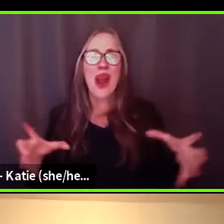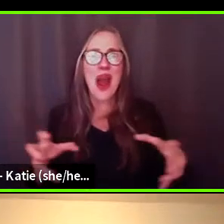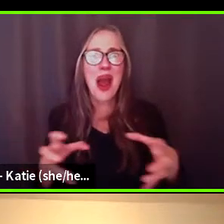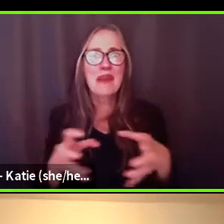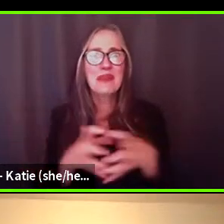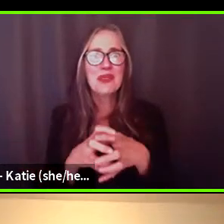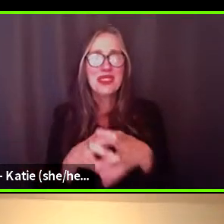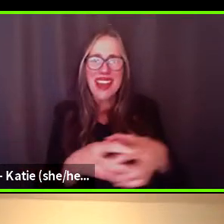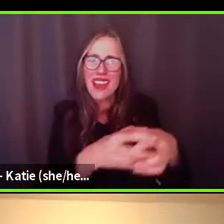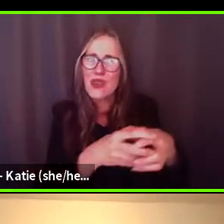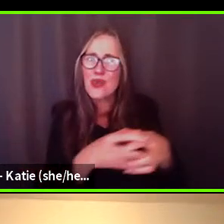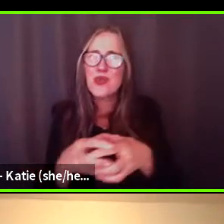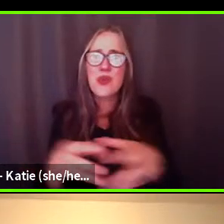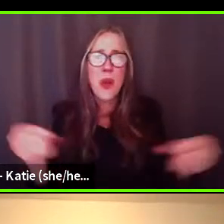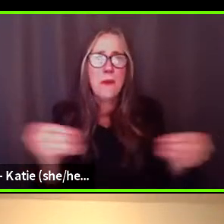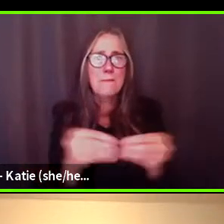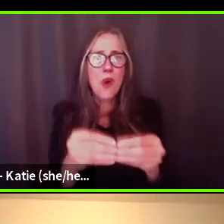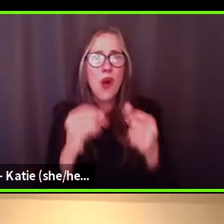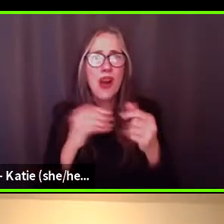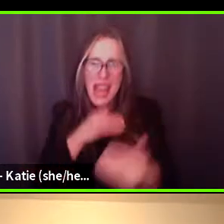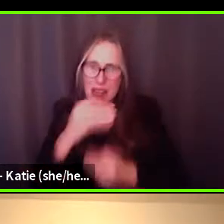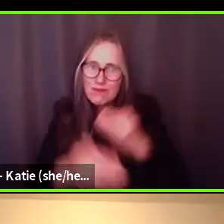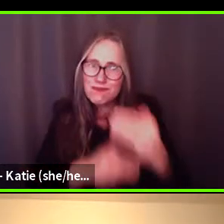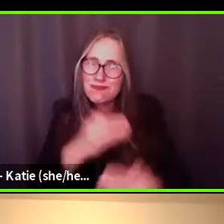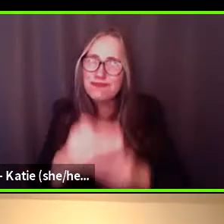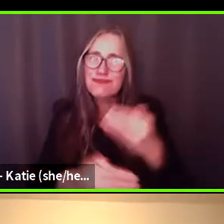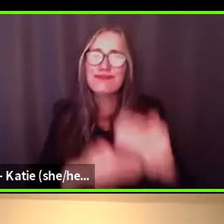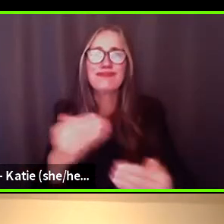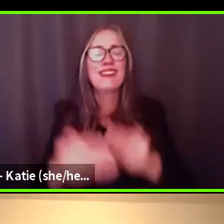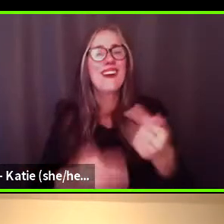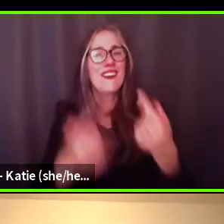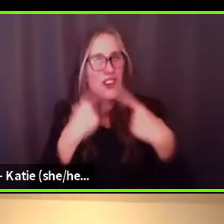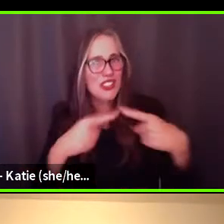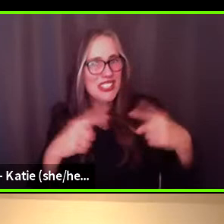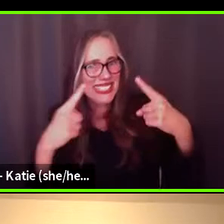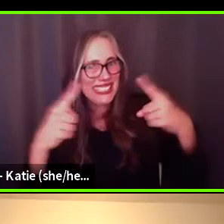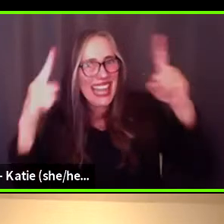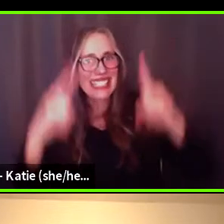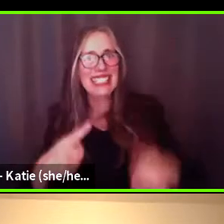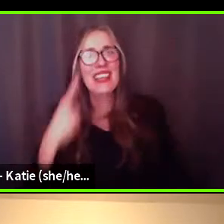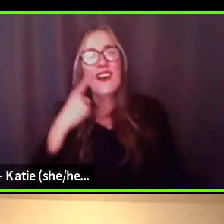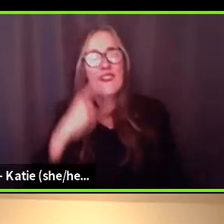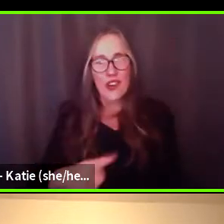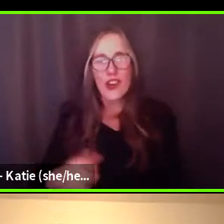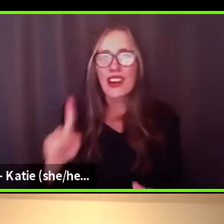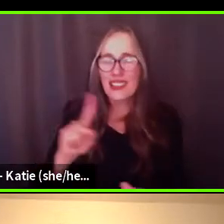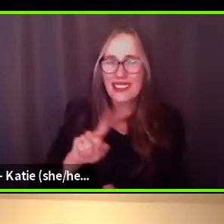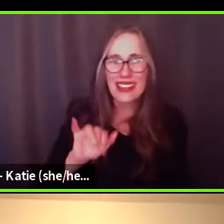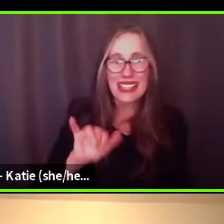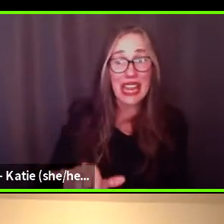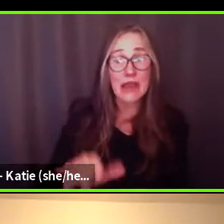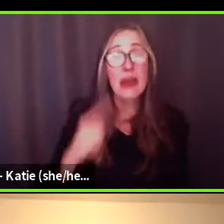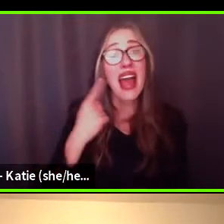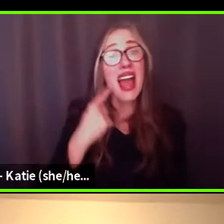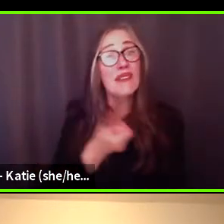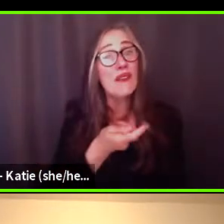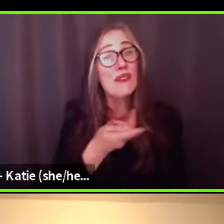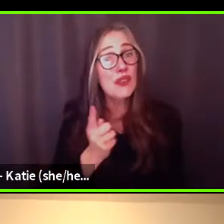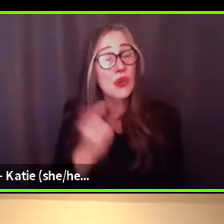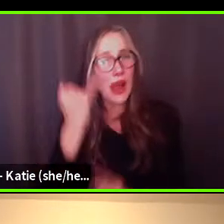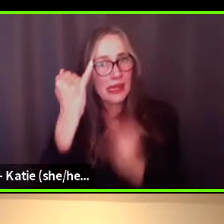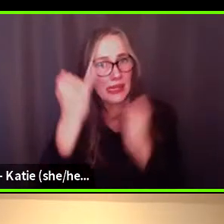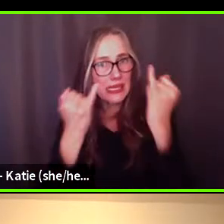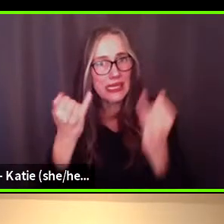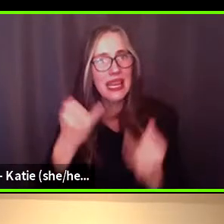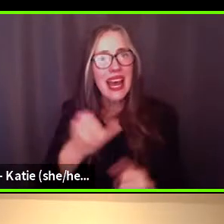level so i would i have a few thoughts that i'll just throw on the table in response to han's question and milton's